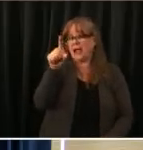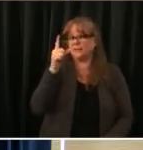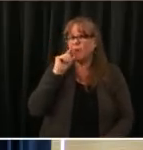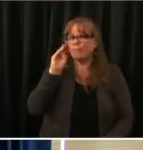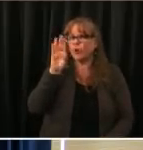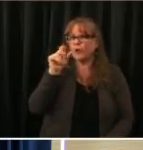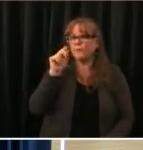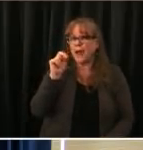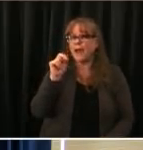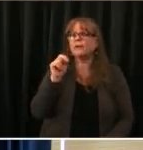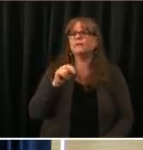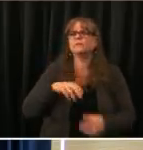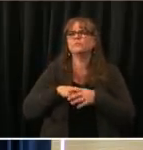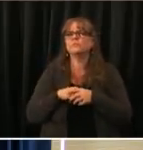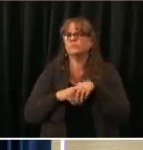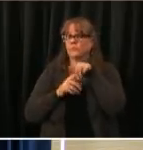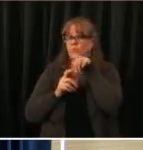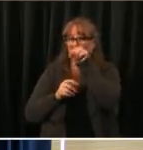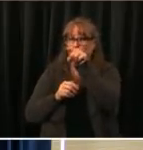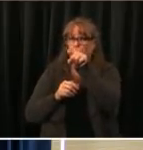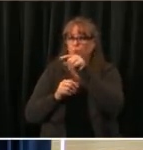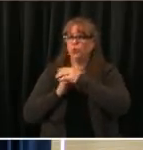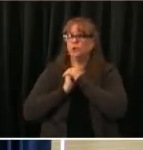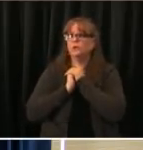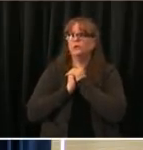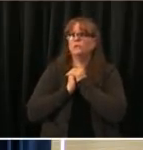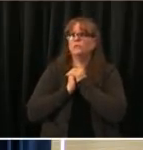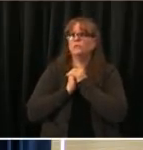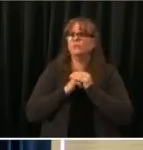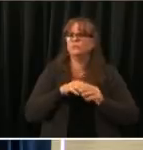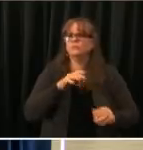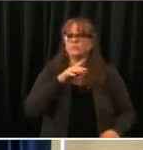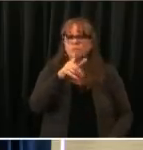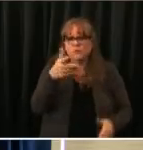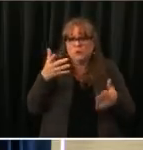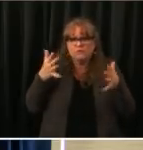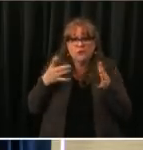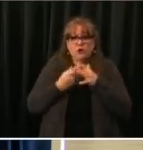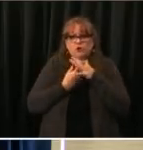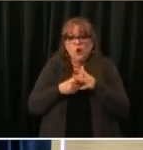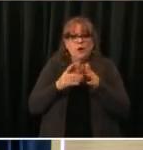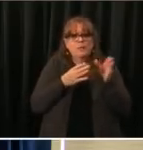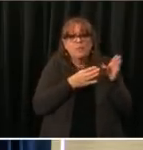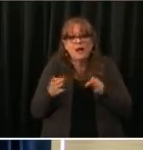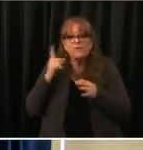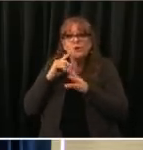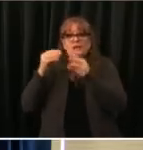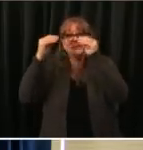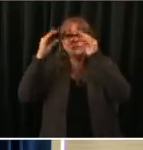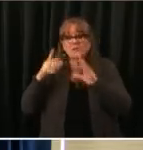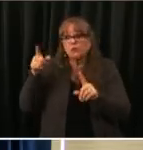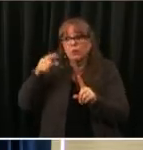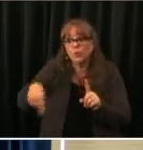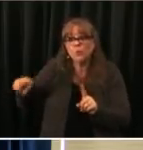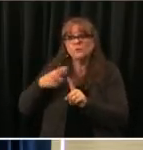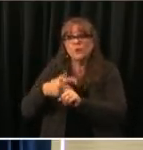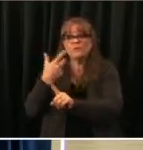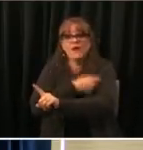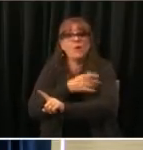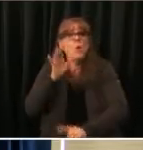school districts need to start game planning for having teachers get vaccinated? One, because they need to take time to